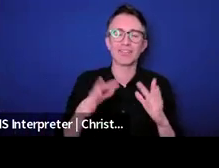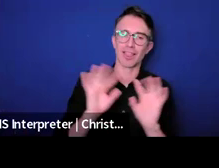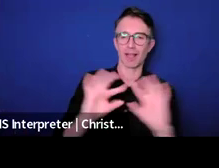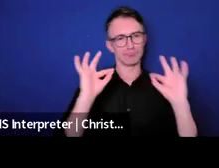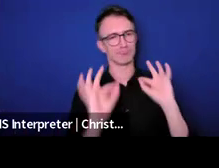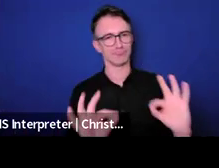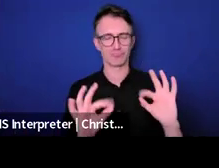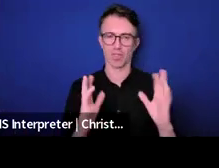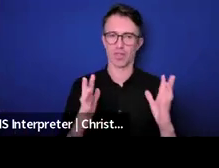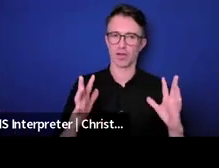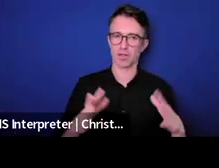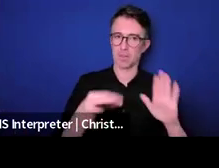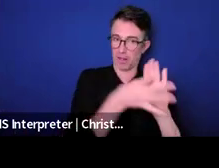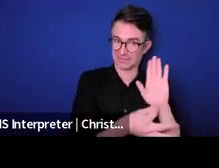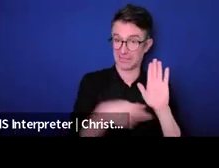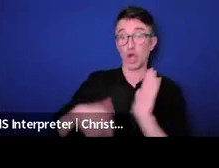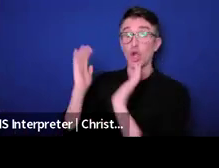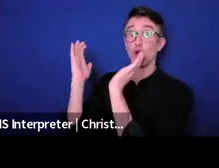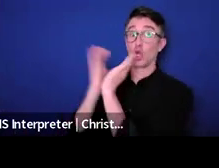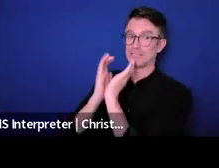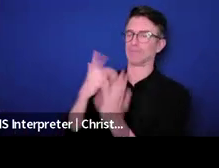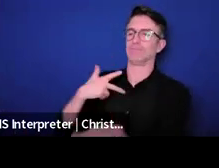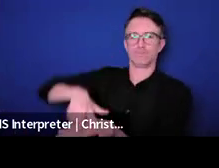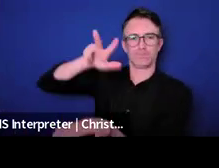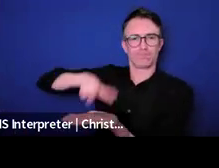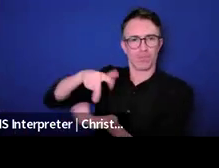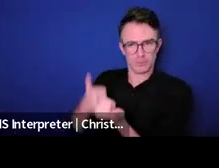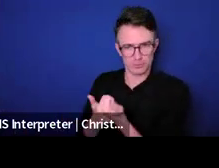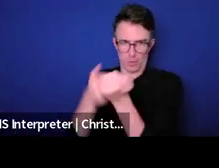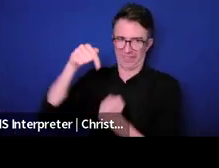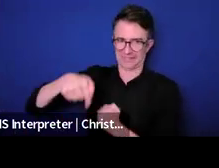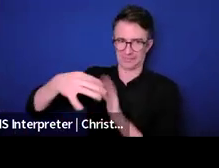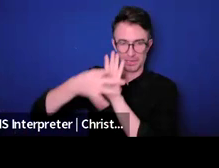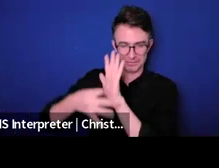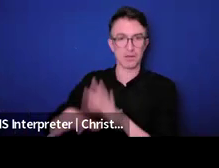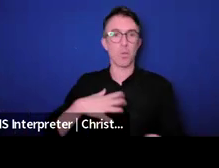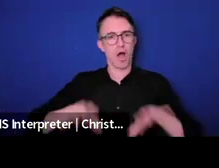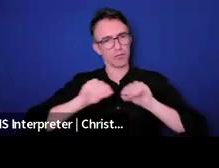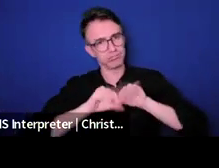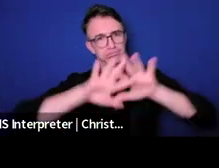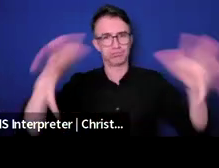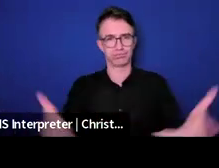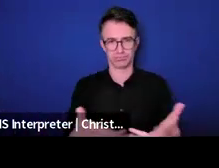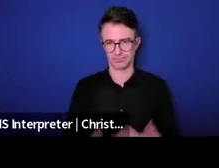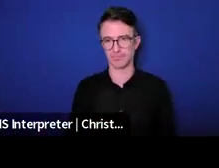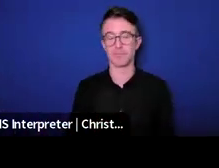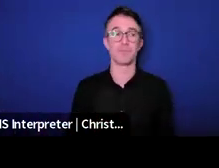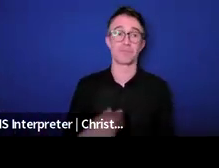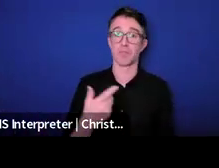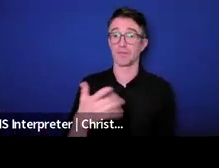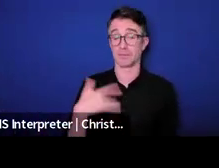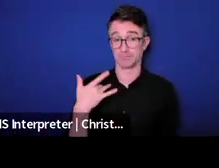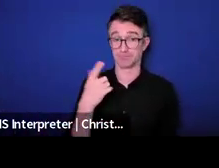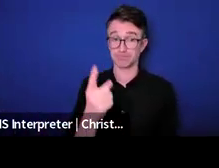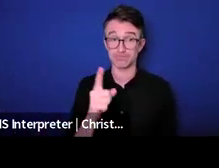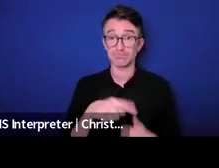to supporting a robust care and support system. We believe that in having access to some of these family-friendly policies,